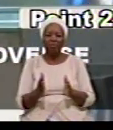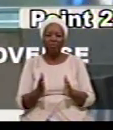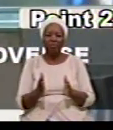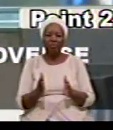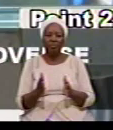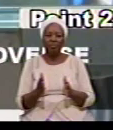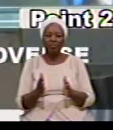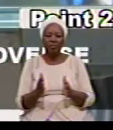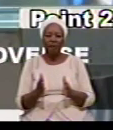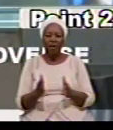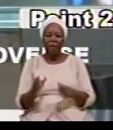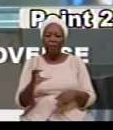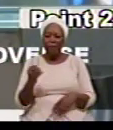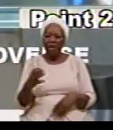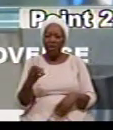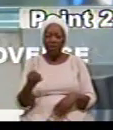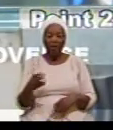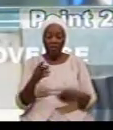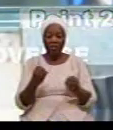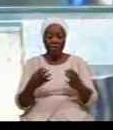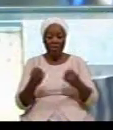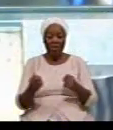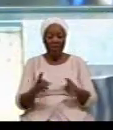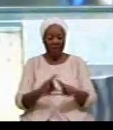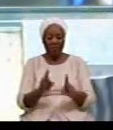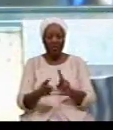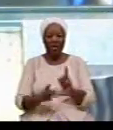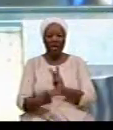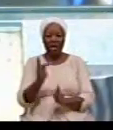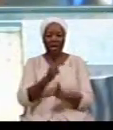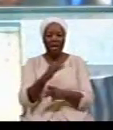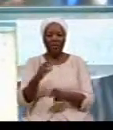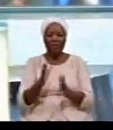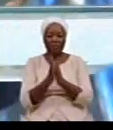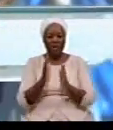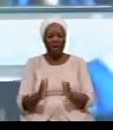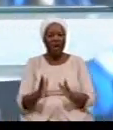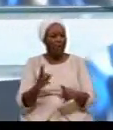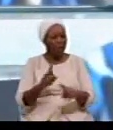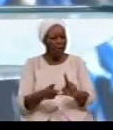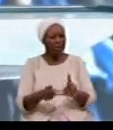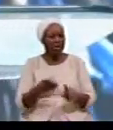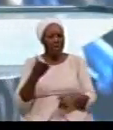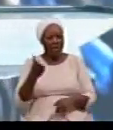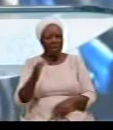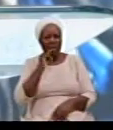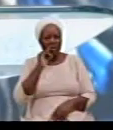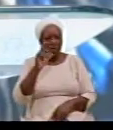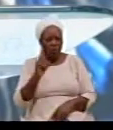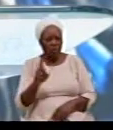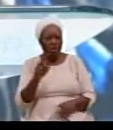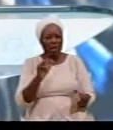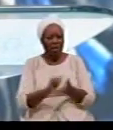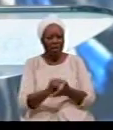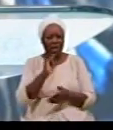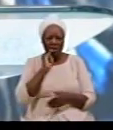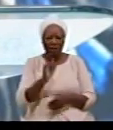Many different kinds of prayer. But there is one that is